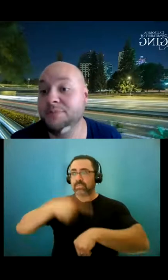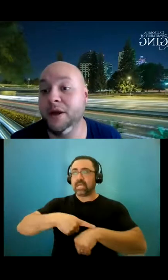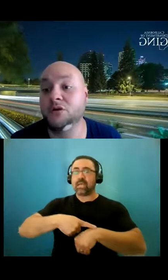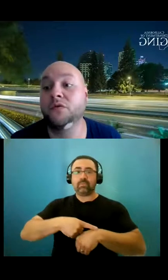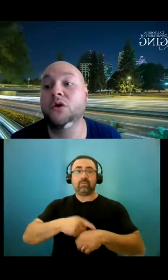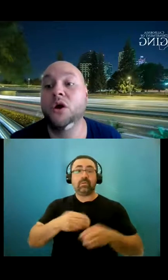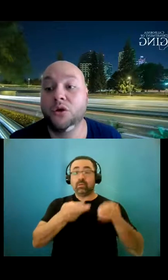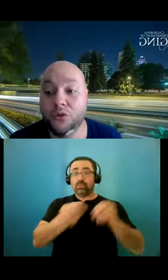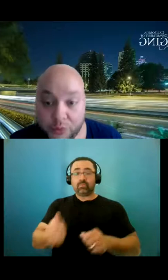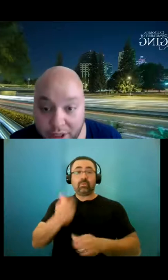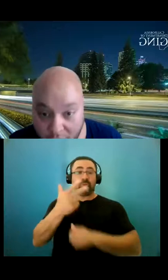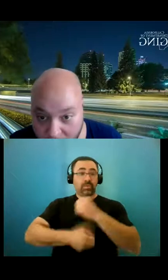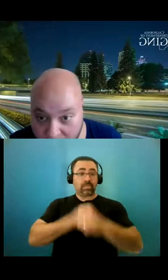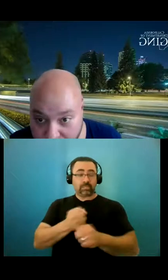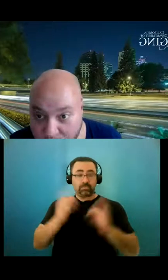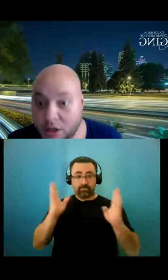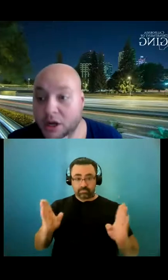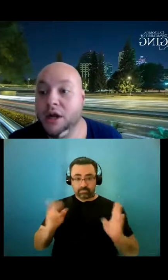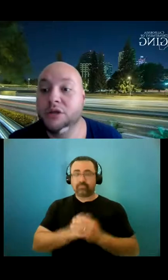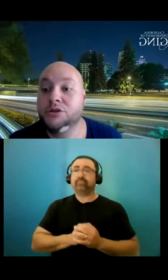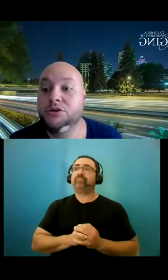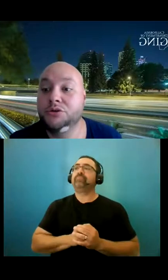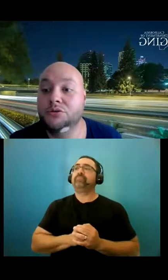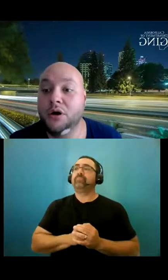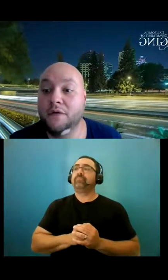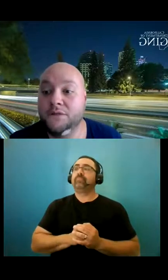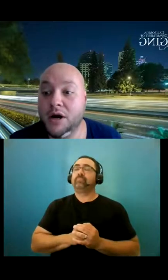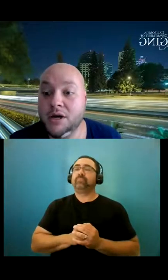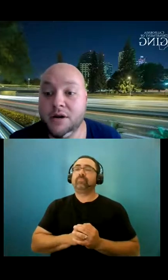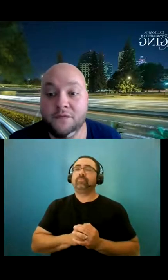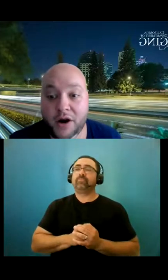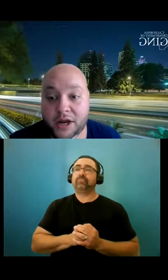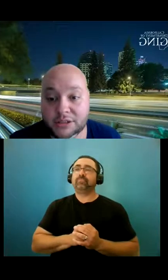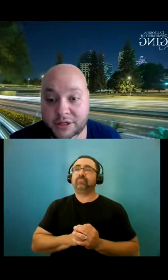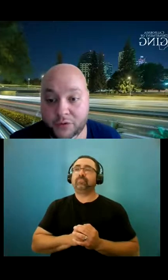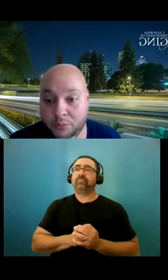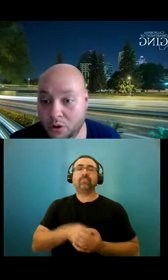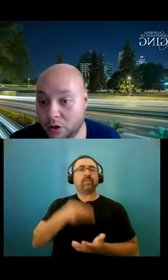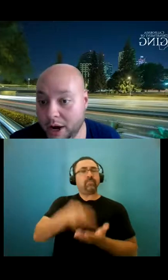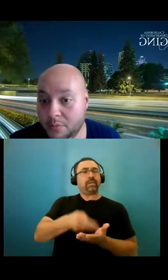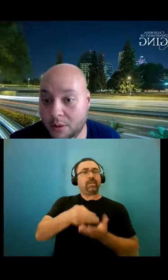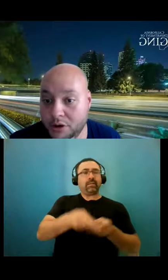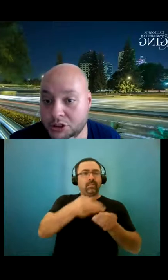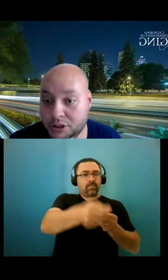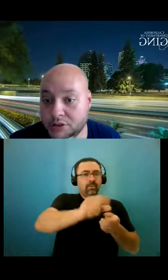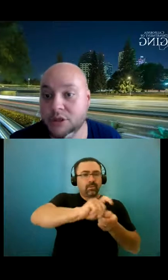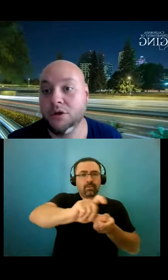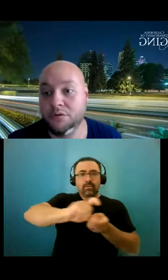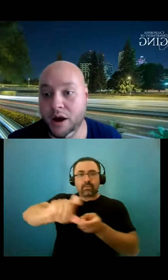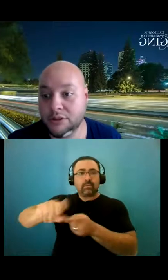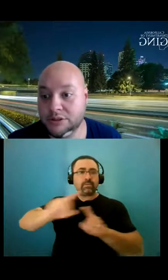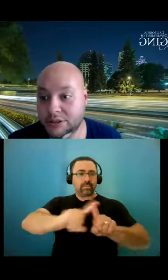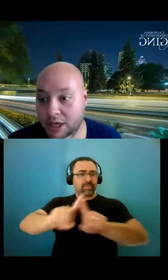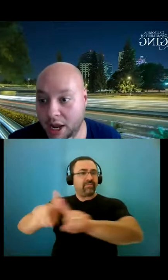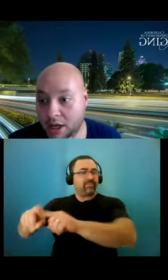can be spent over 3 years to fund various different program operations